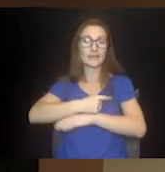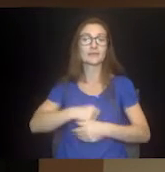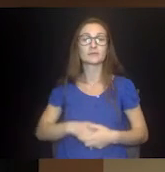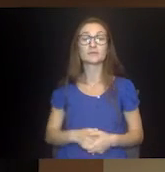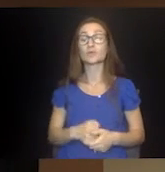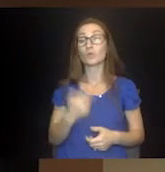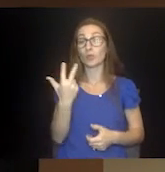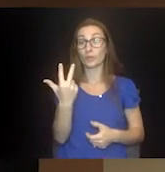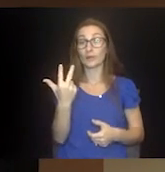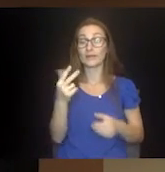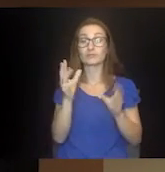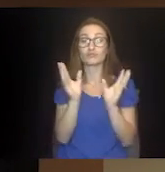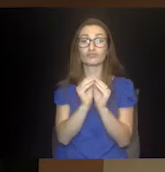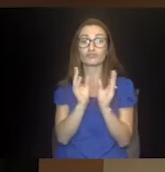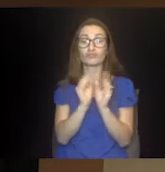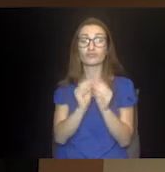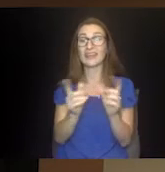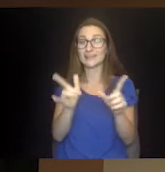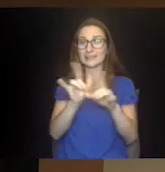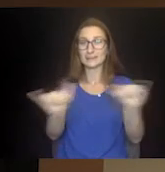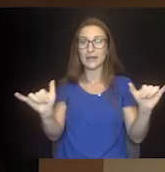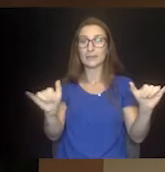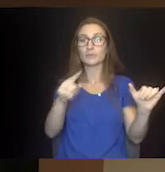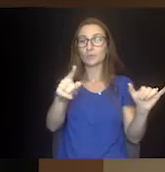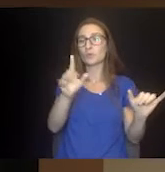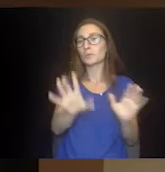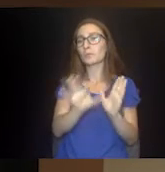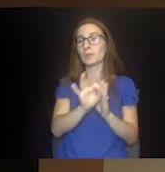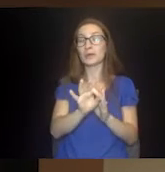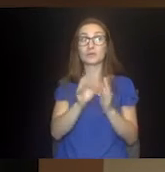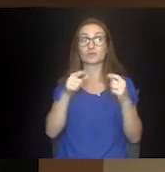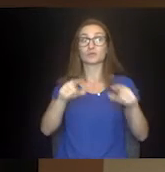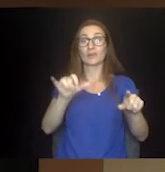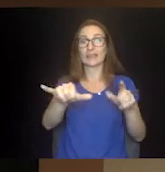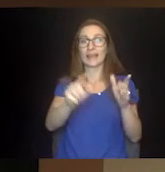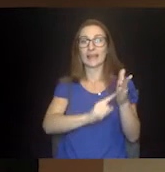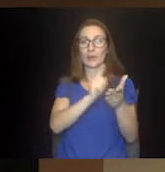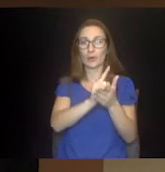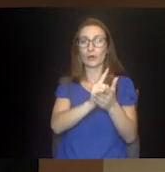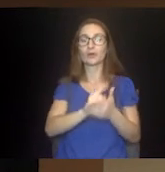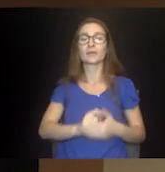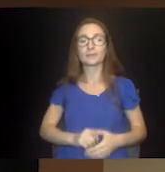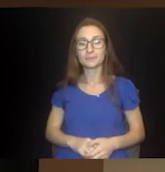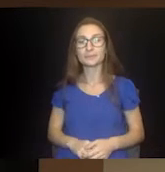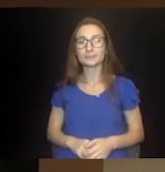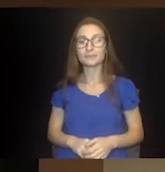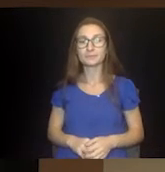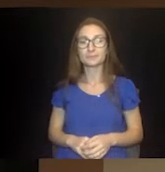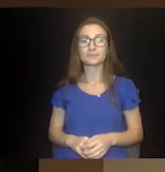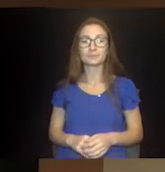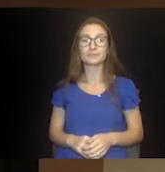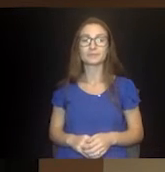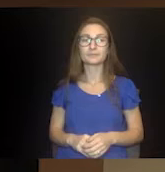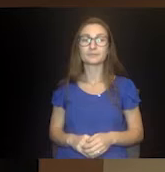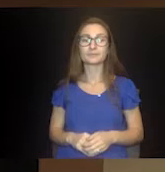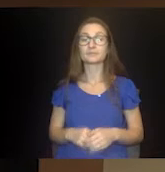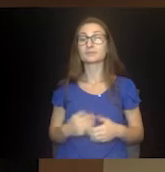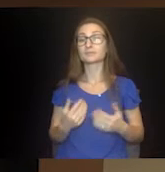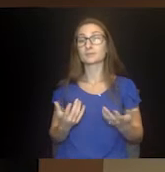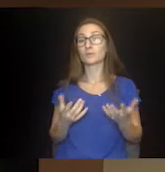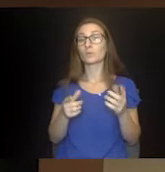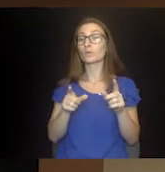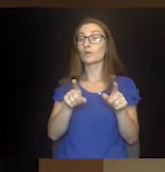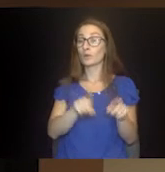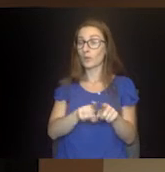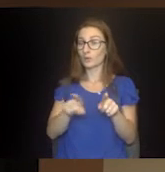So basically, like there's 3 going on at the same time, and they can choose which one they want to go to for that hour. So, and then